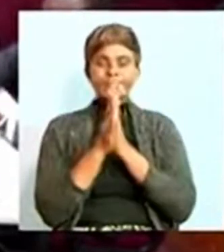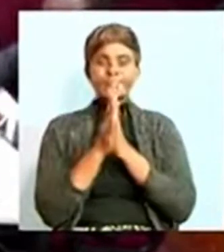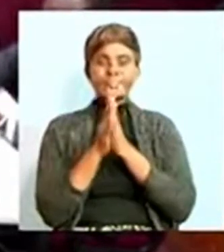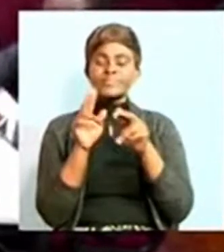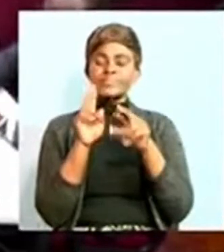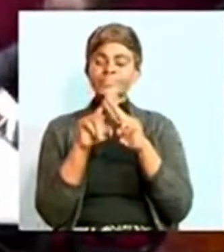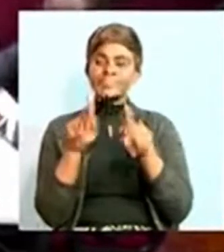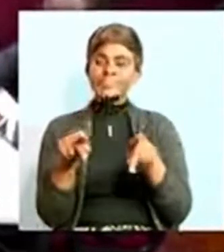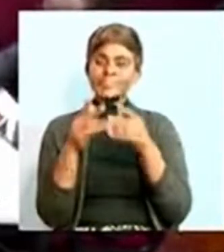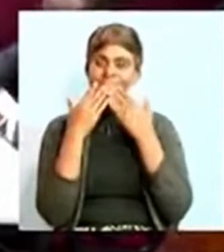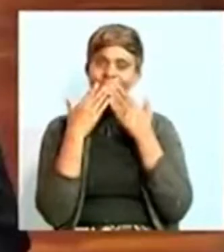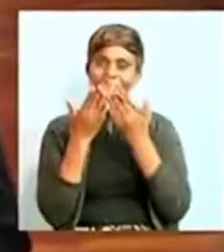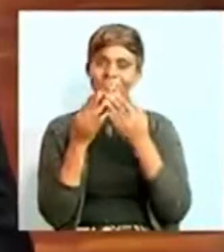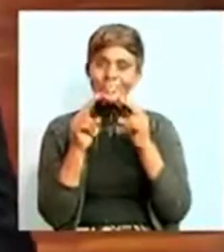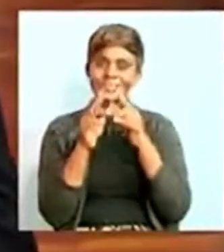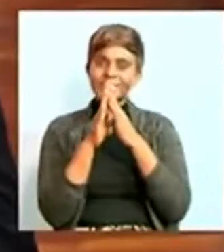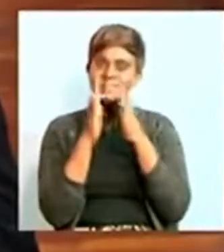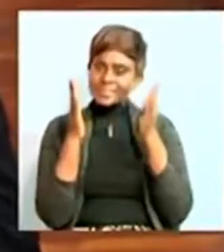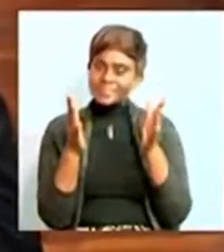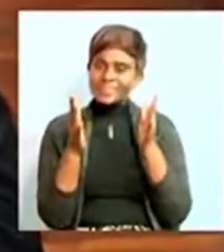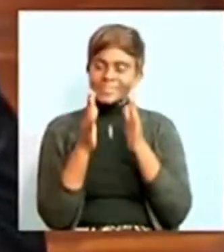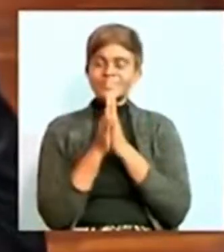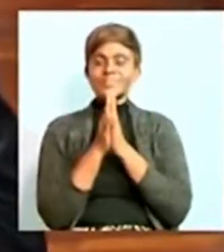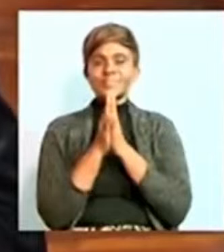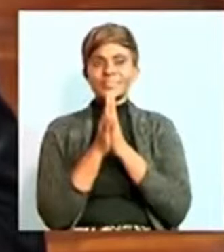Chair, thank you so much.